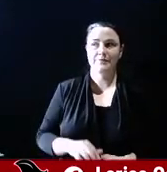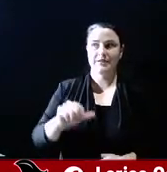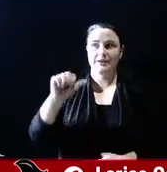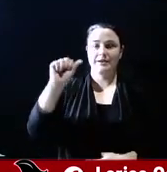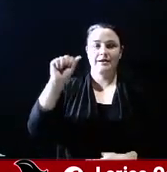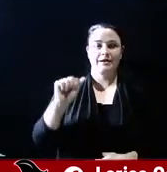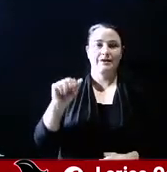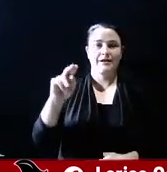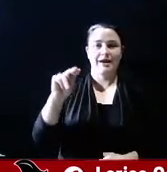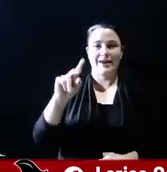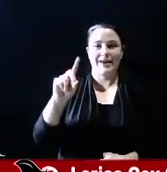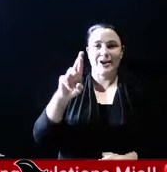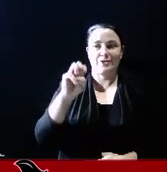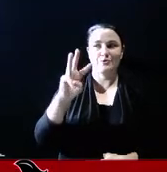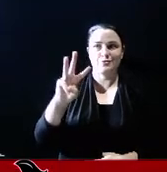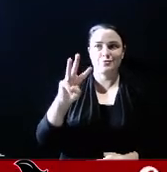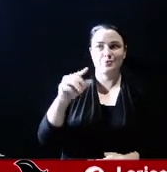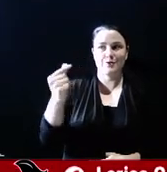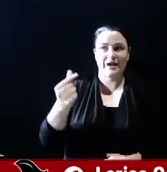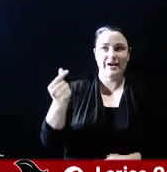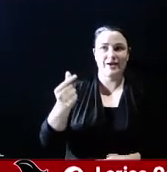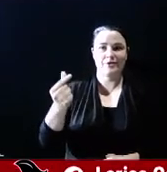Andrick De Jesus Guerrero.